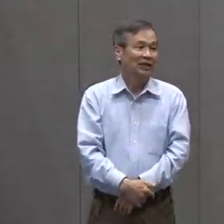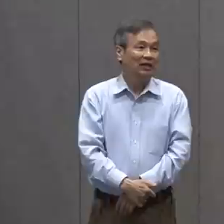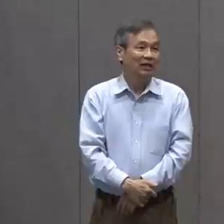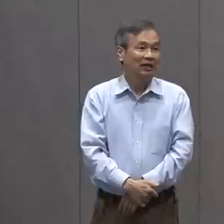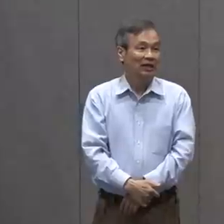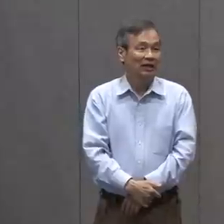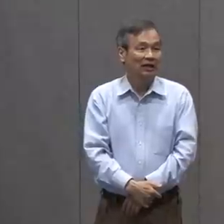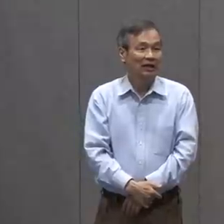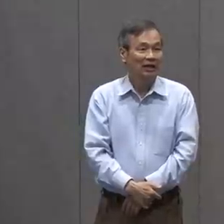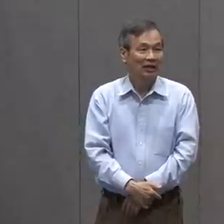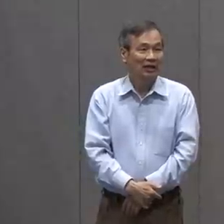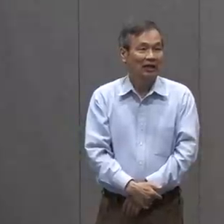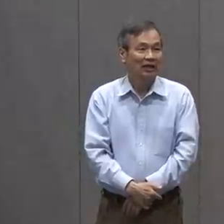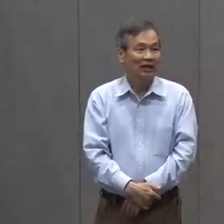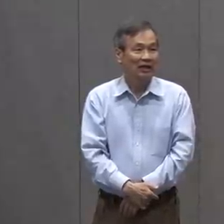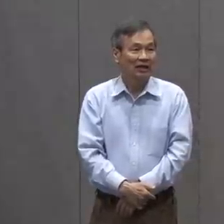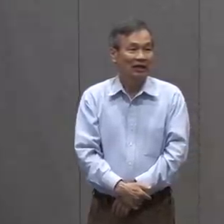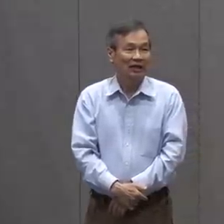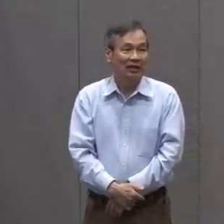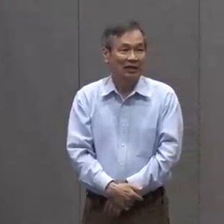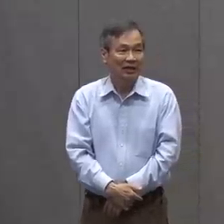Oh, man.